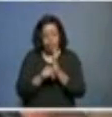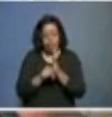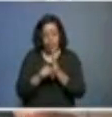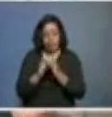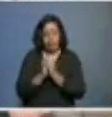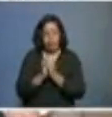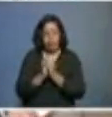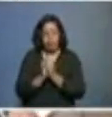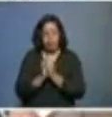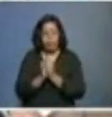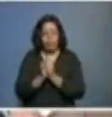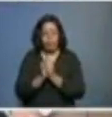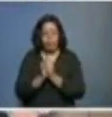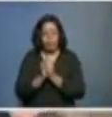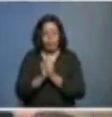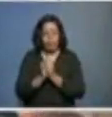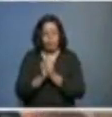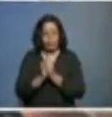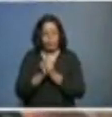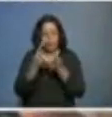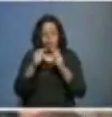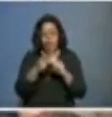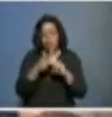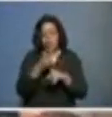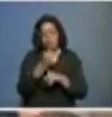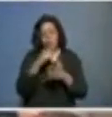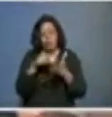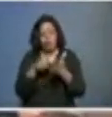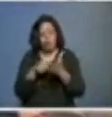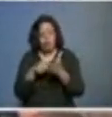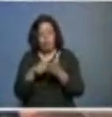sort of better approach to how that is issued and operated.